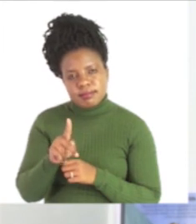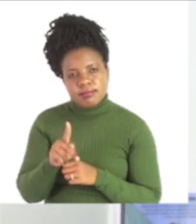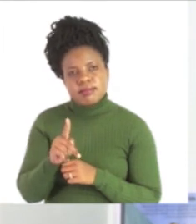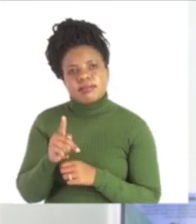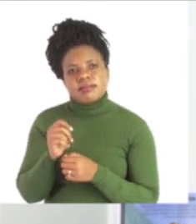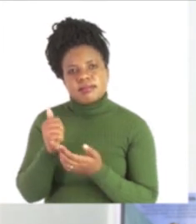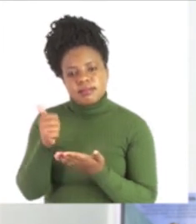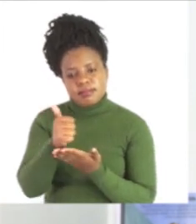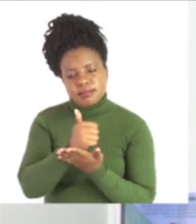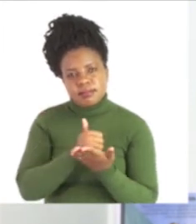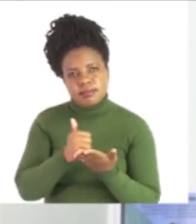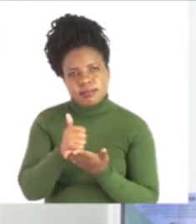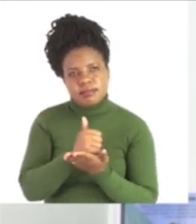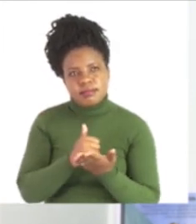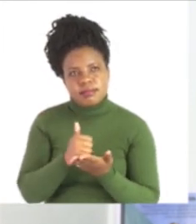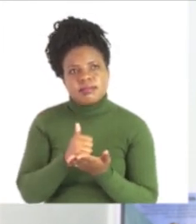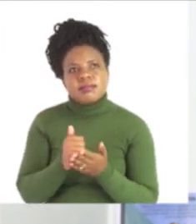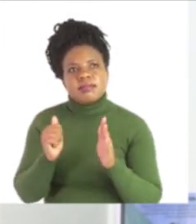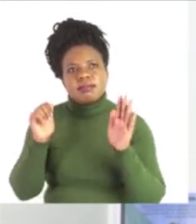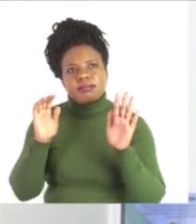we leave, let us